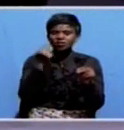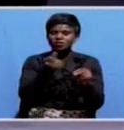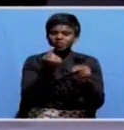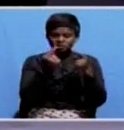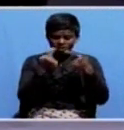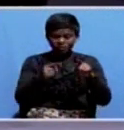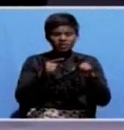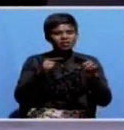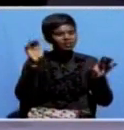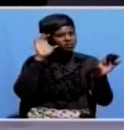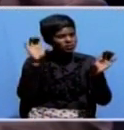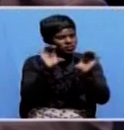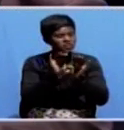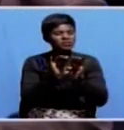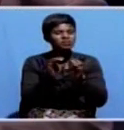of shortages.